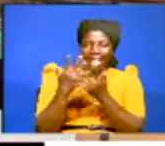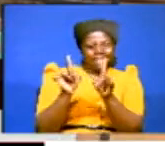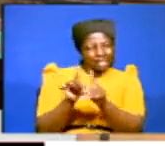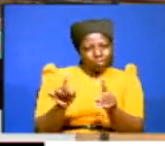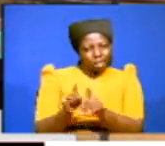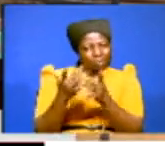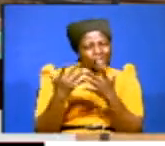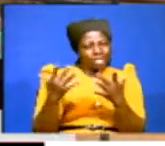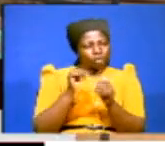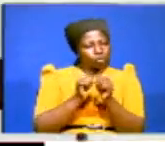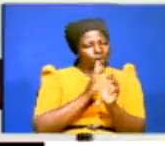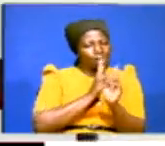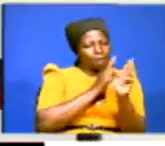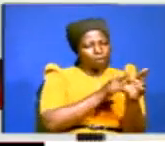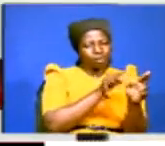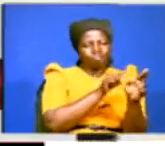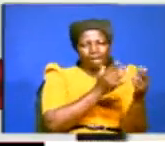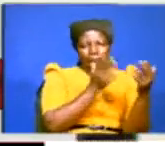ilikuwa imeripotiwa kupotea.